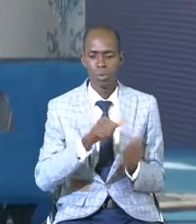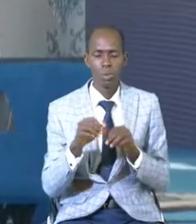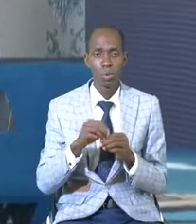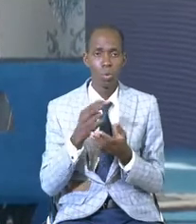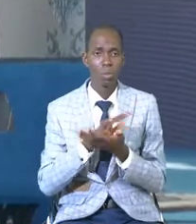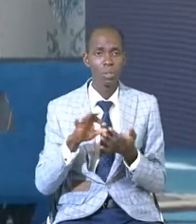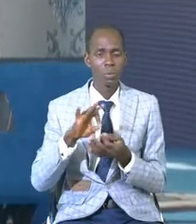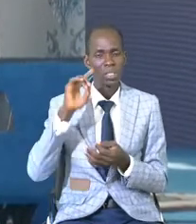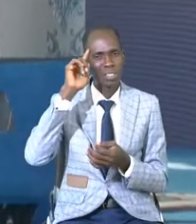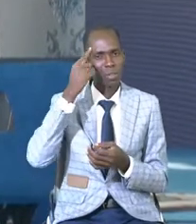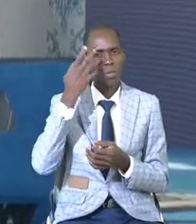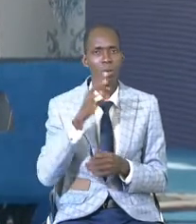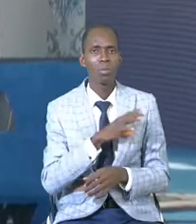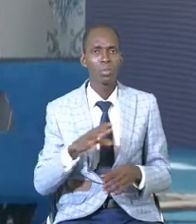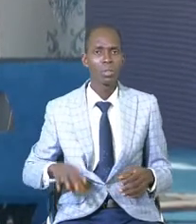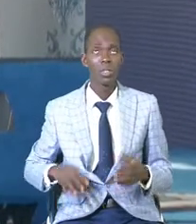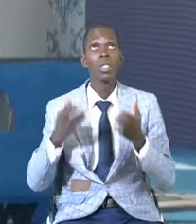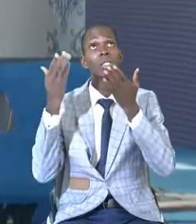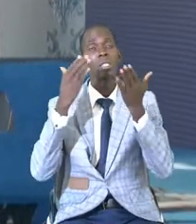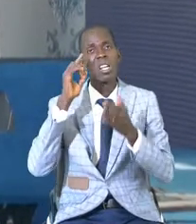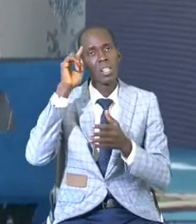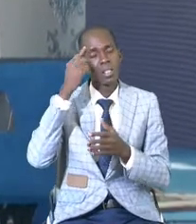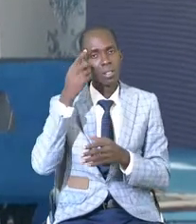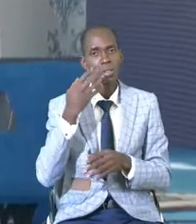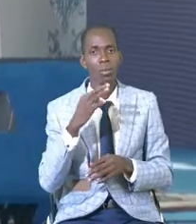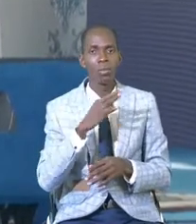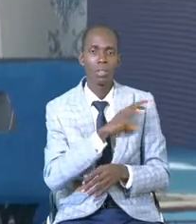consider Christ. Service, you consider Christ.